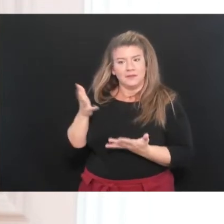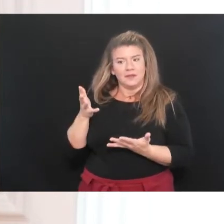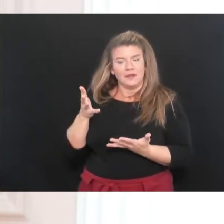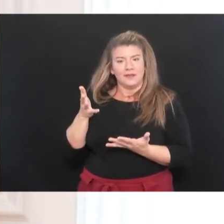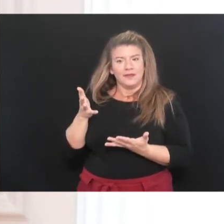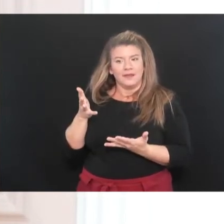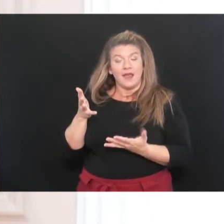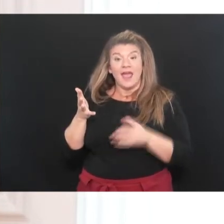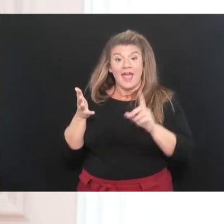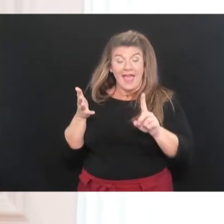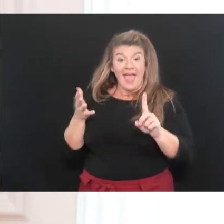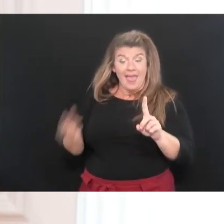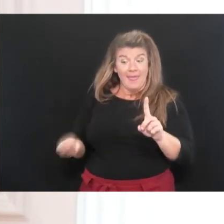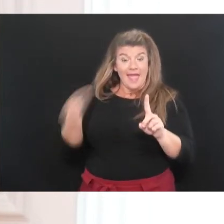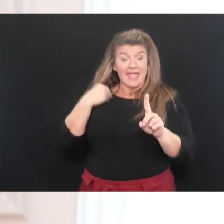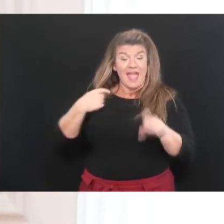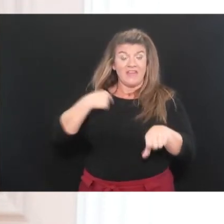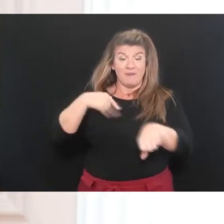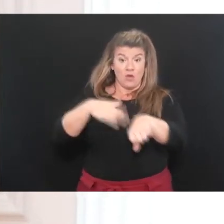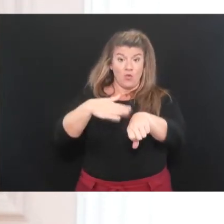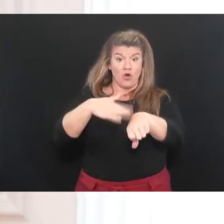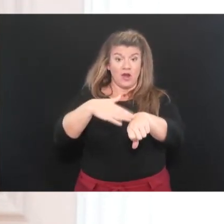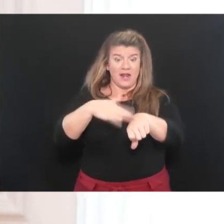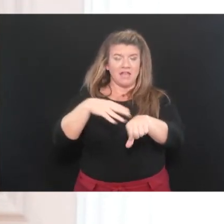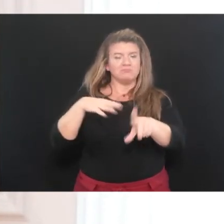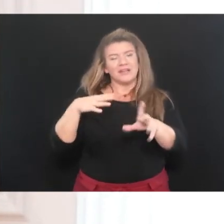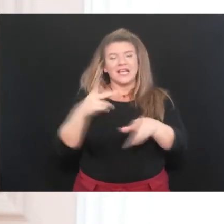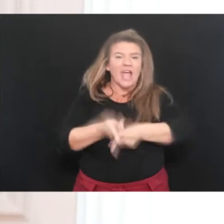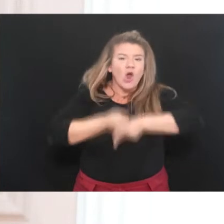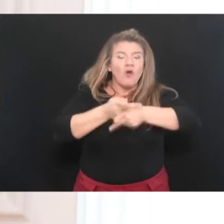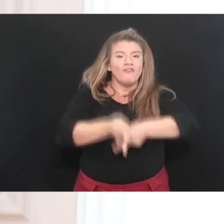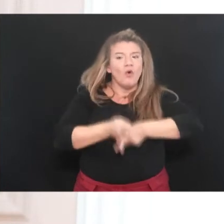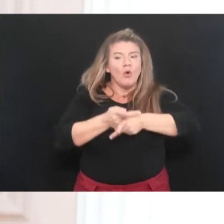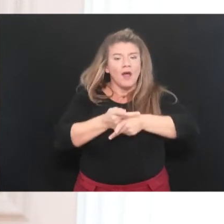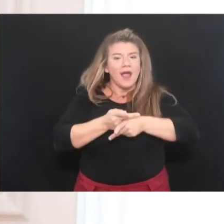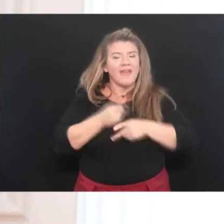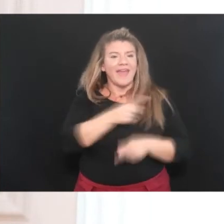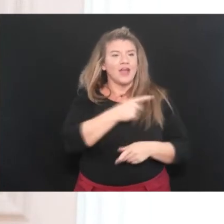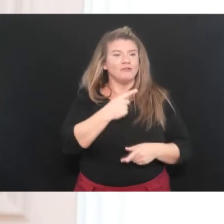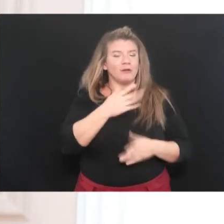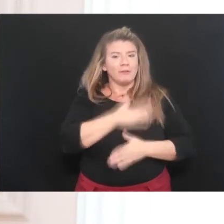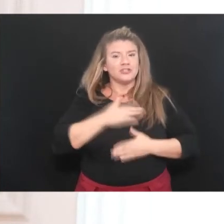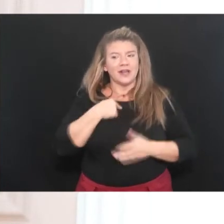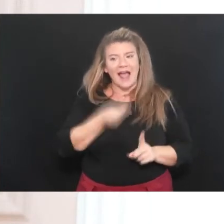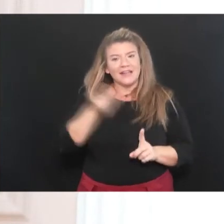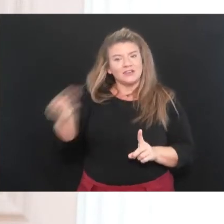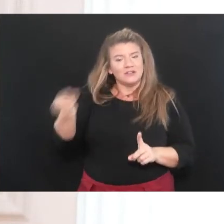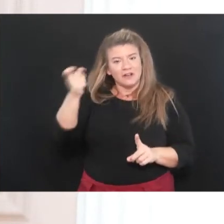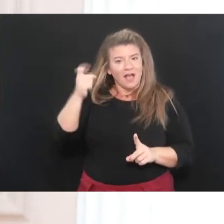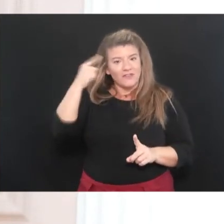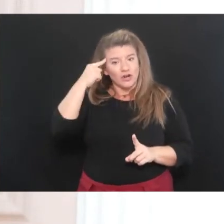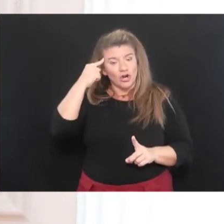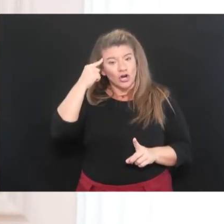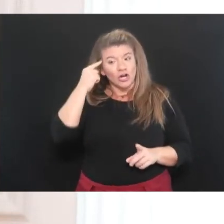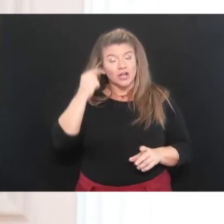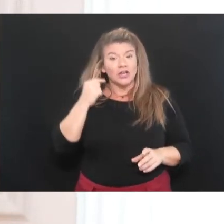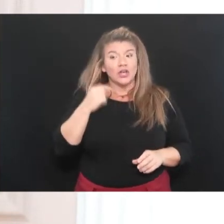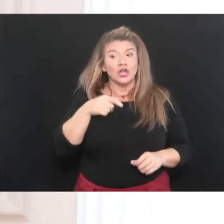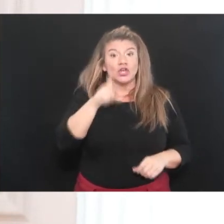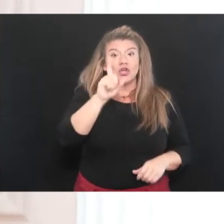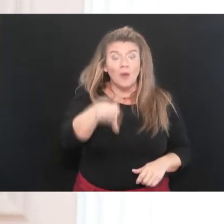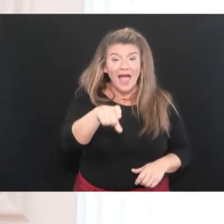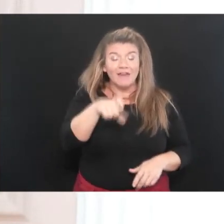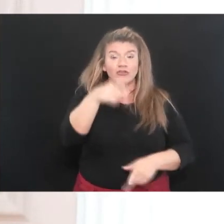gave me as the state superintendent, and I think they would appreciate that I shared that with the governor, is you've got to keep our children